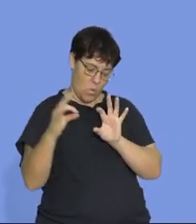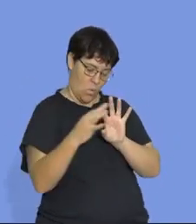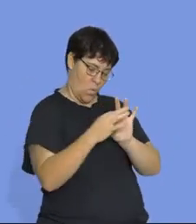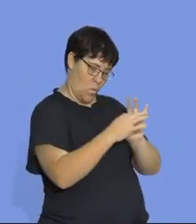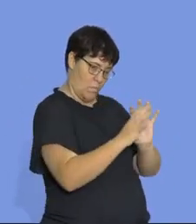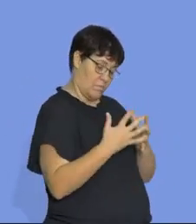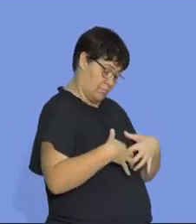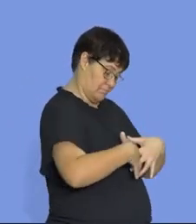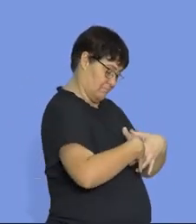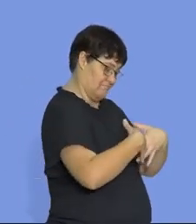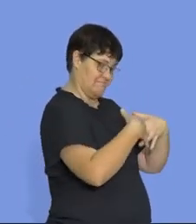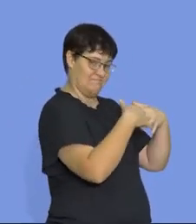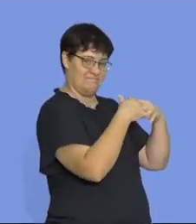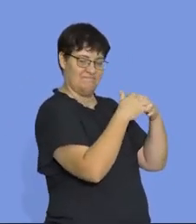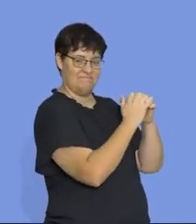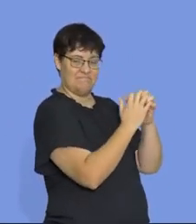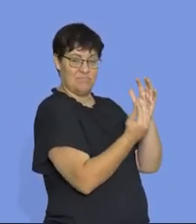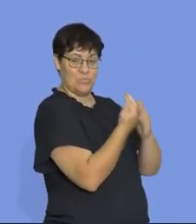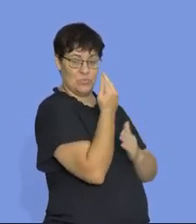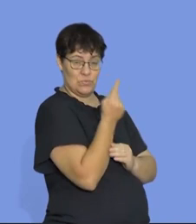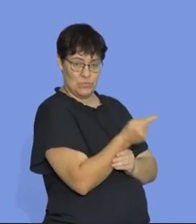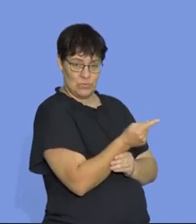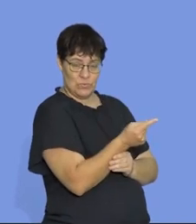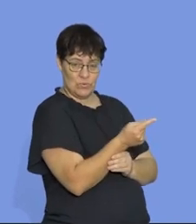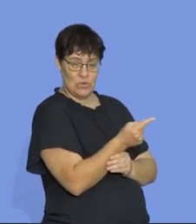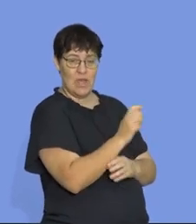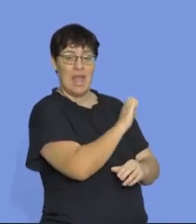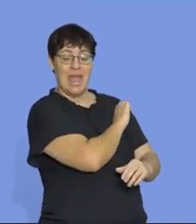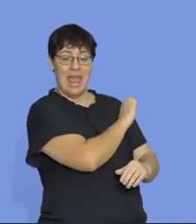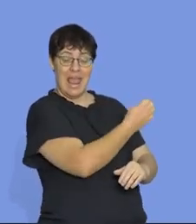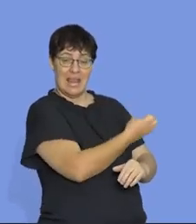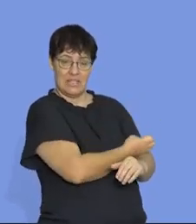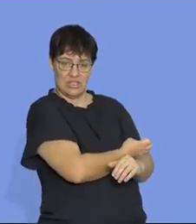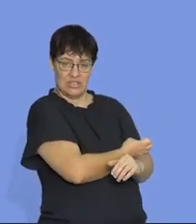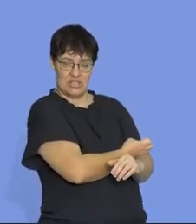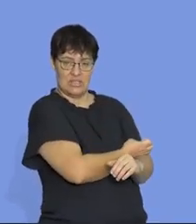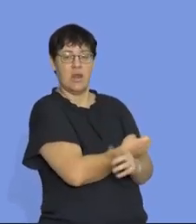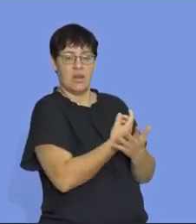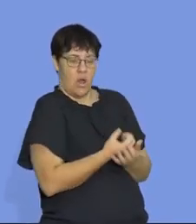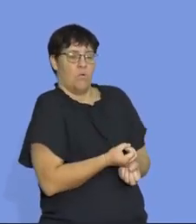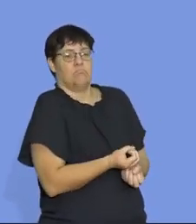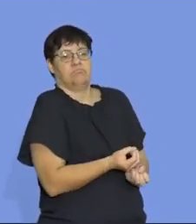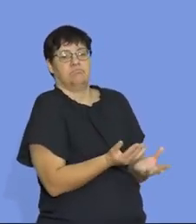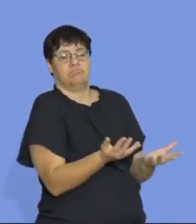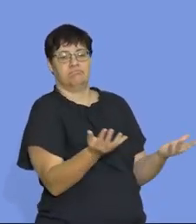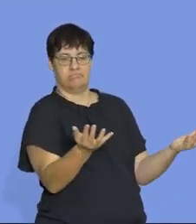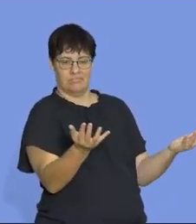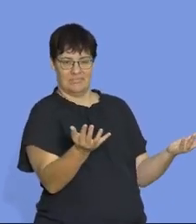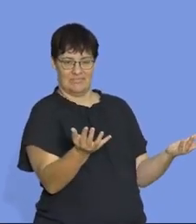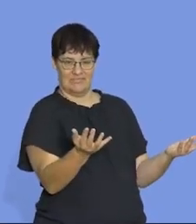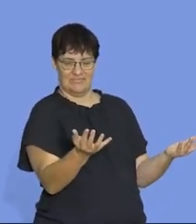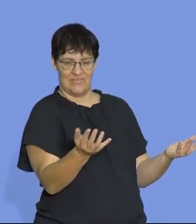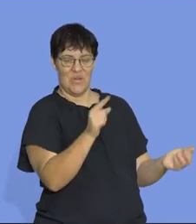we form new substances, the energy in that system actually starts to decrease. Why? Because as we